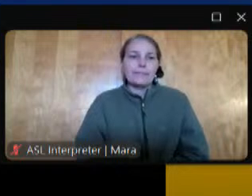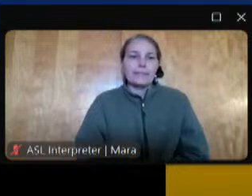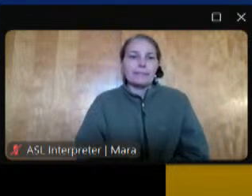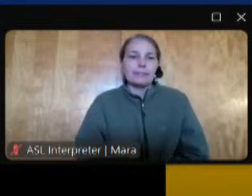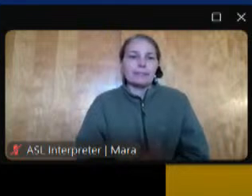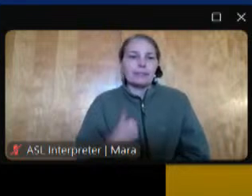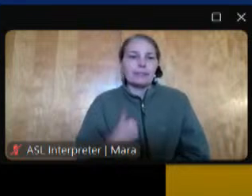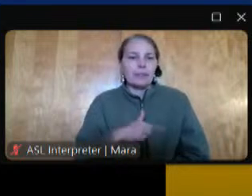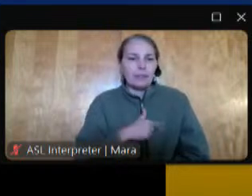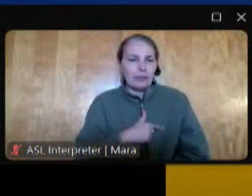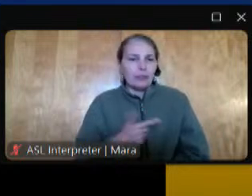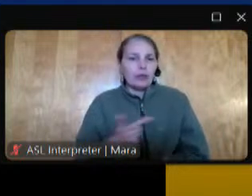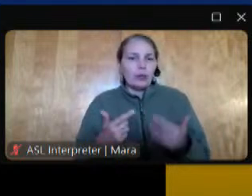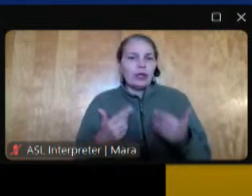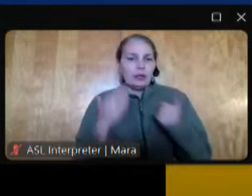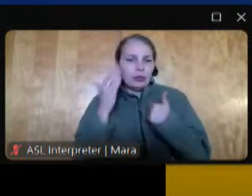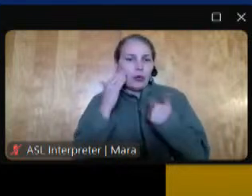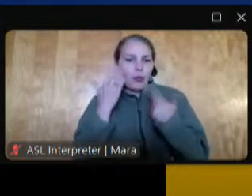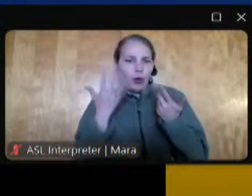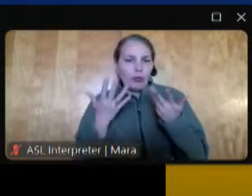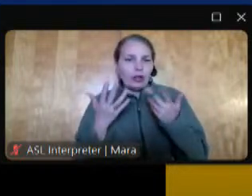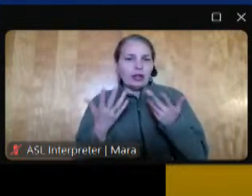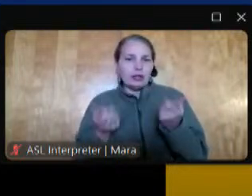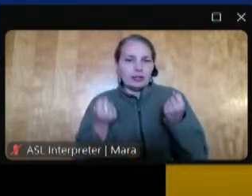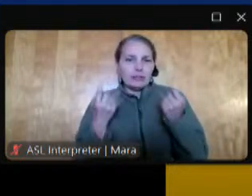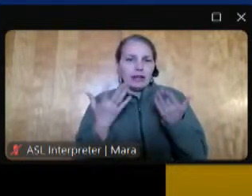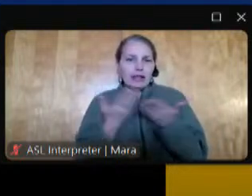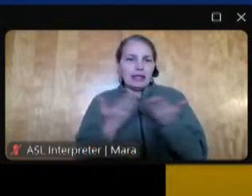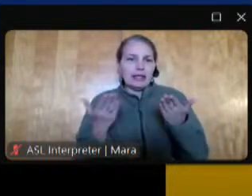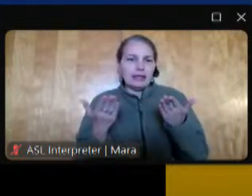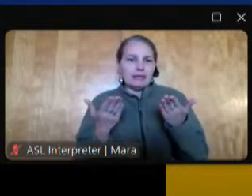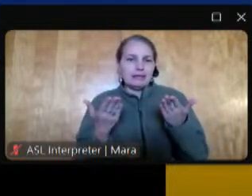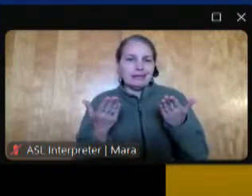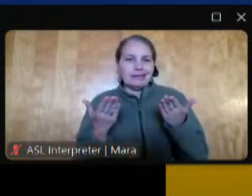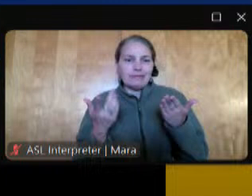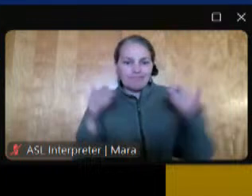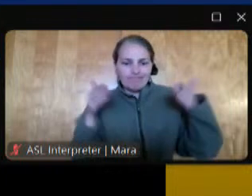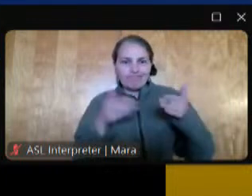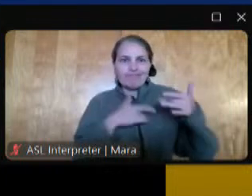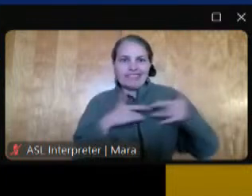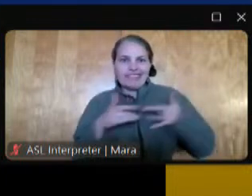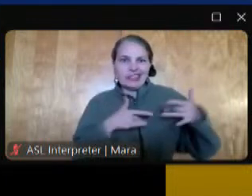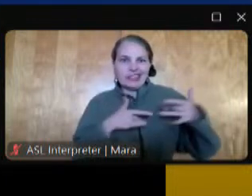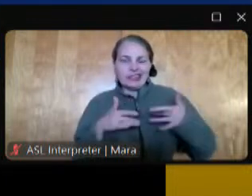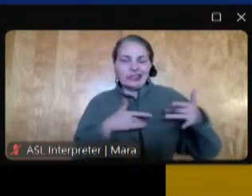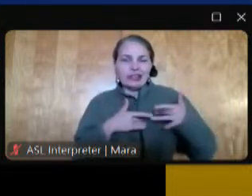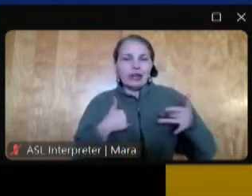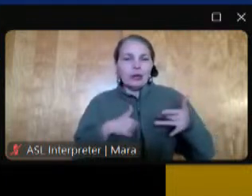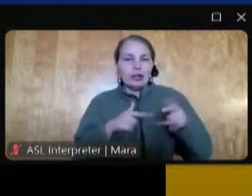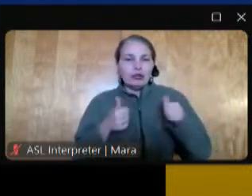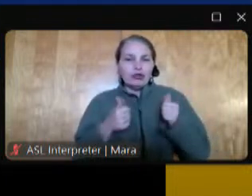So we do know that there's a lot of things we're concerned about. We are being proactive in how we're